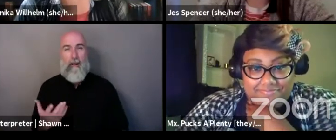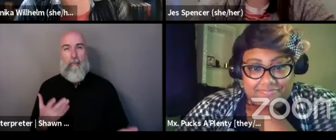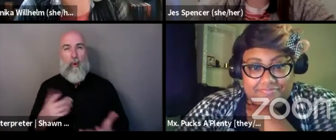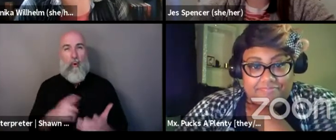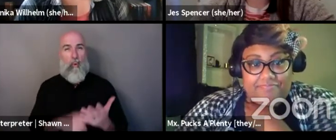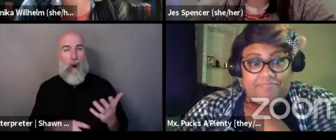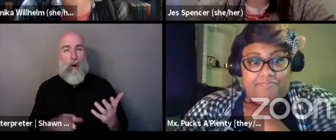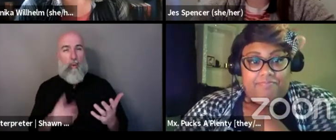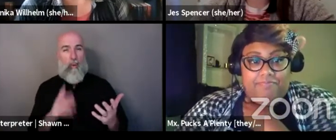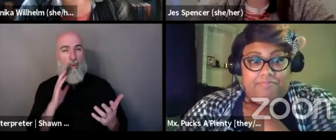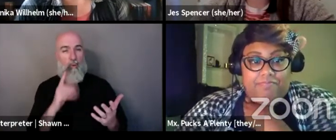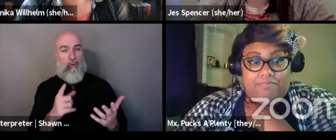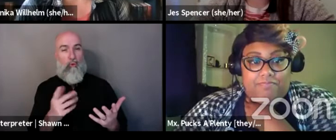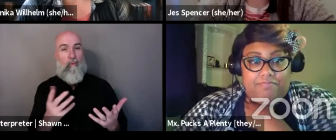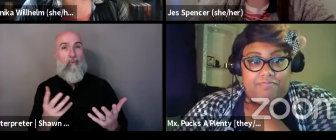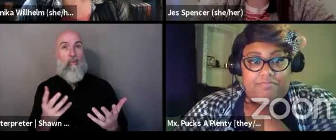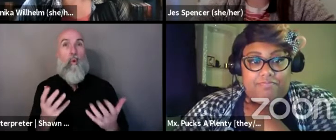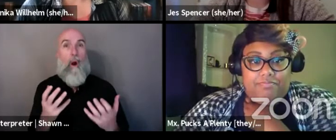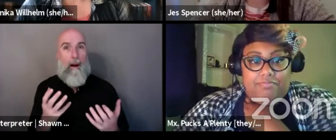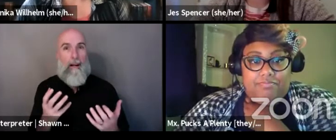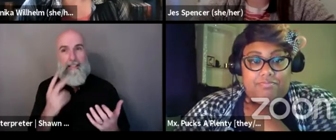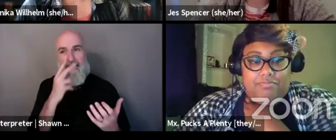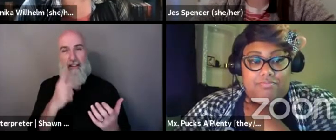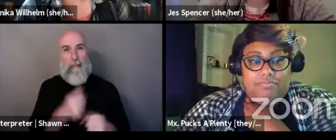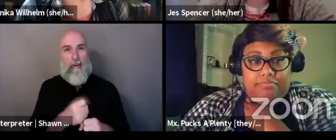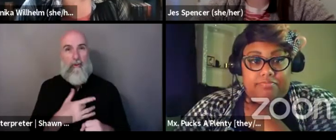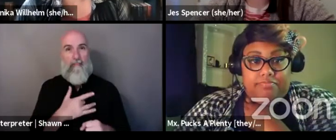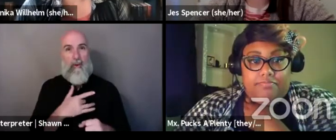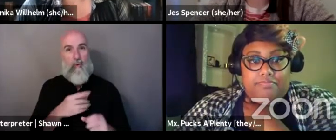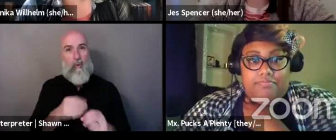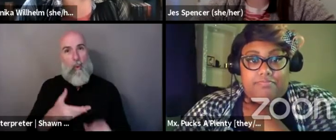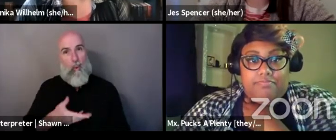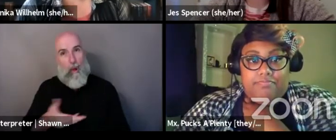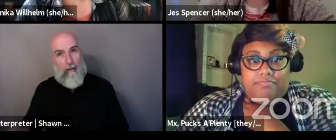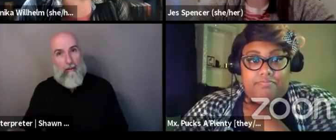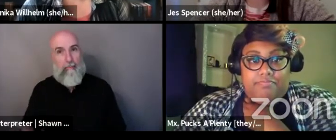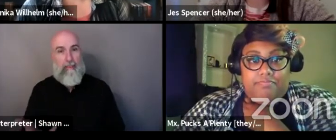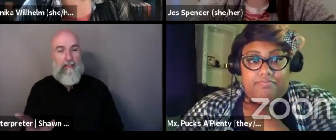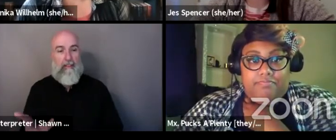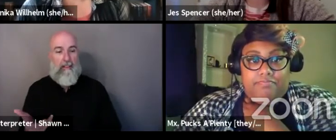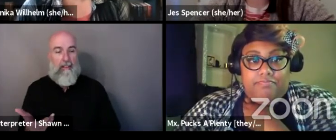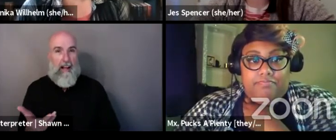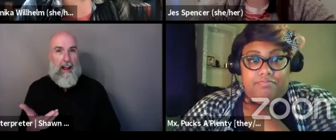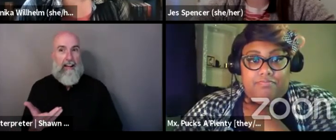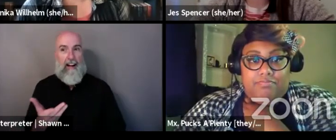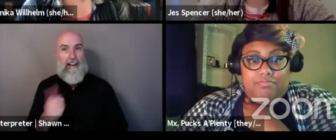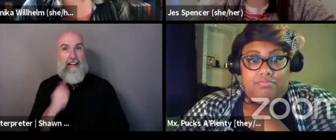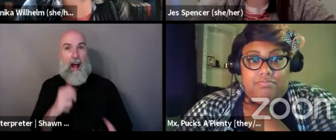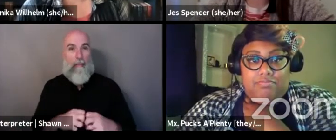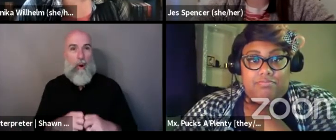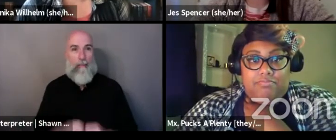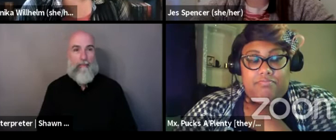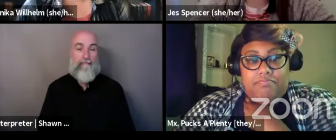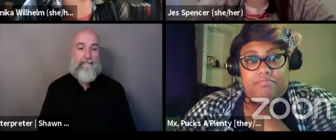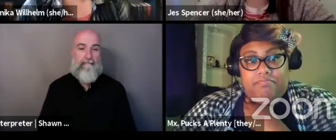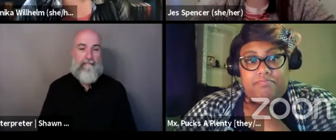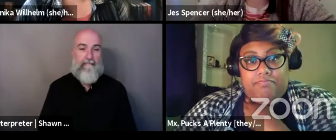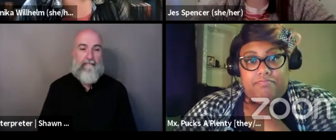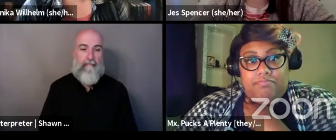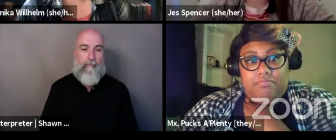you have wanted to see that made you feel like you were welcomed and not a problem? Right. I know it's